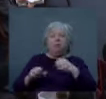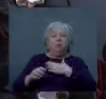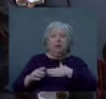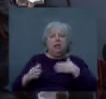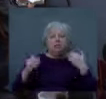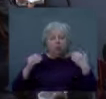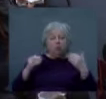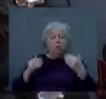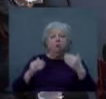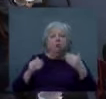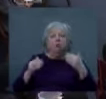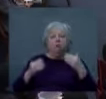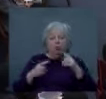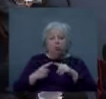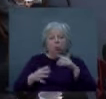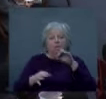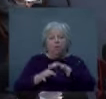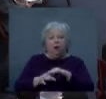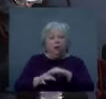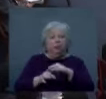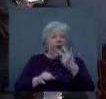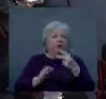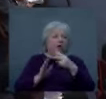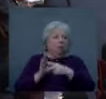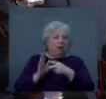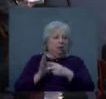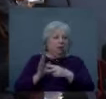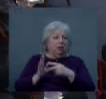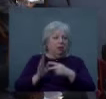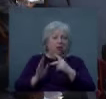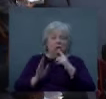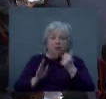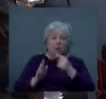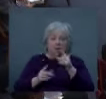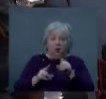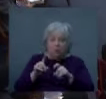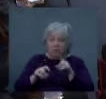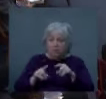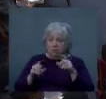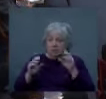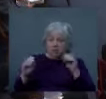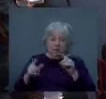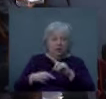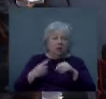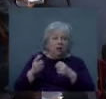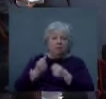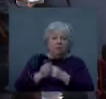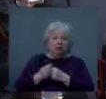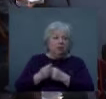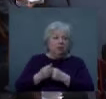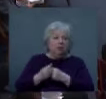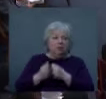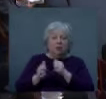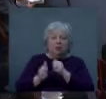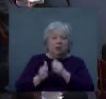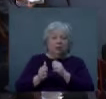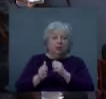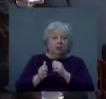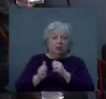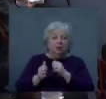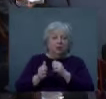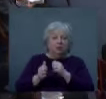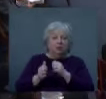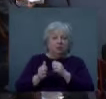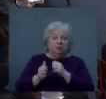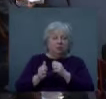Third, we've had three readings of the ordinances. Are there any questions? There being none, all those in favor, please, for the passage of these motion